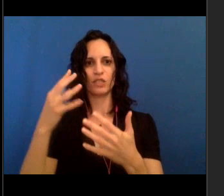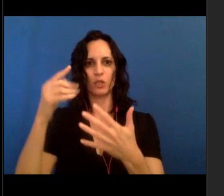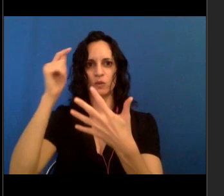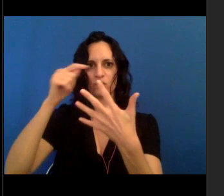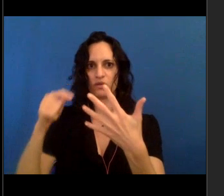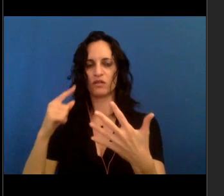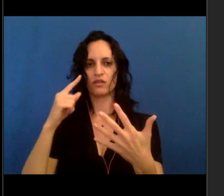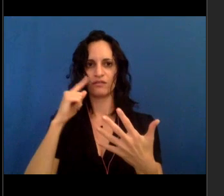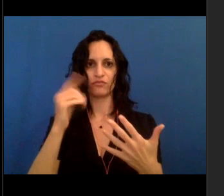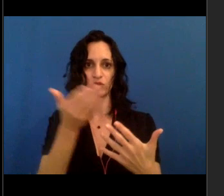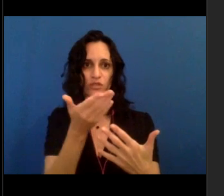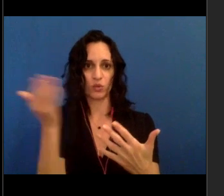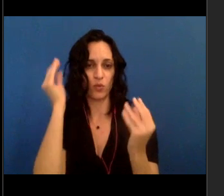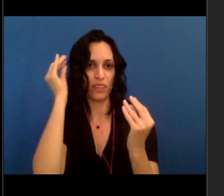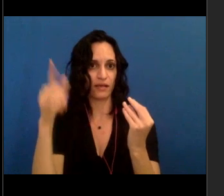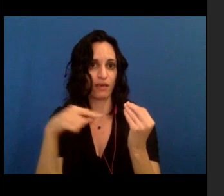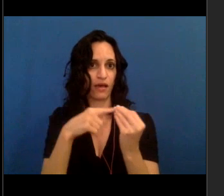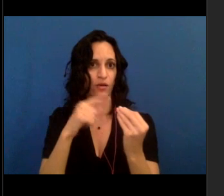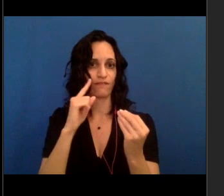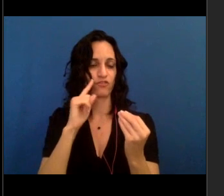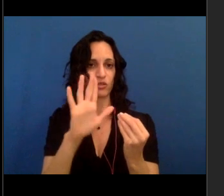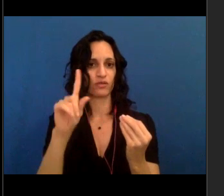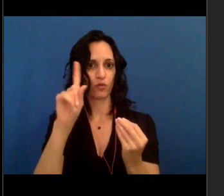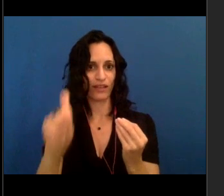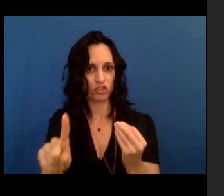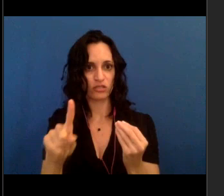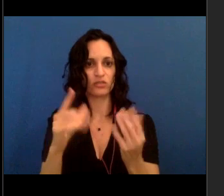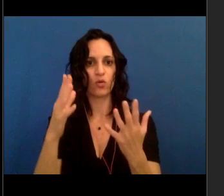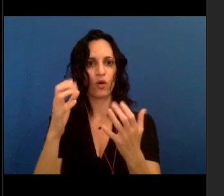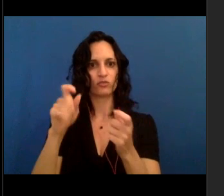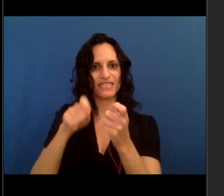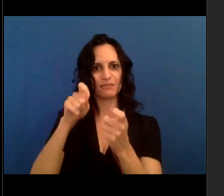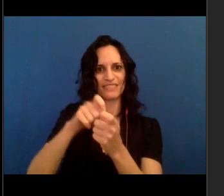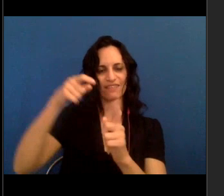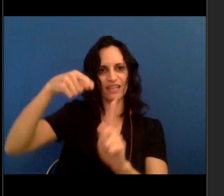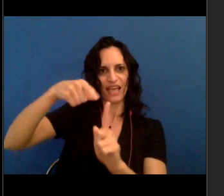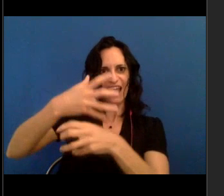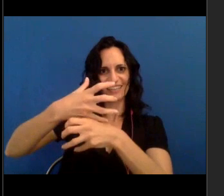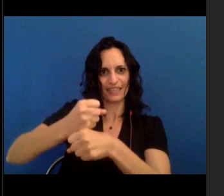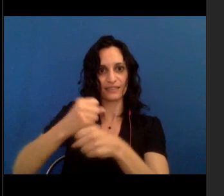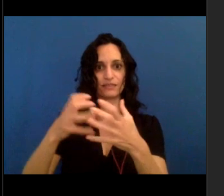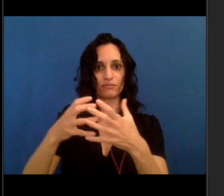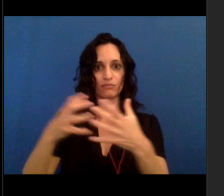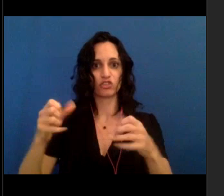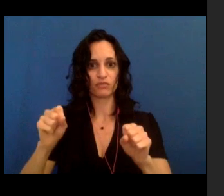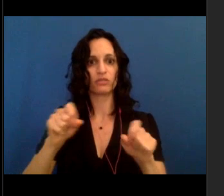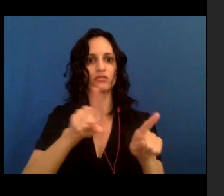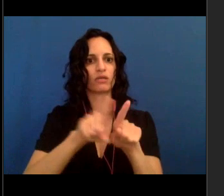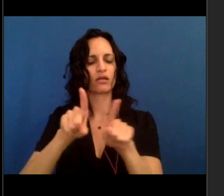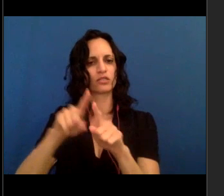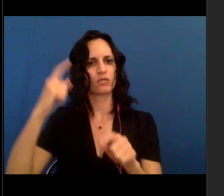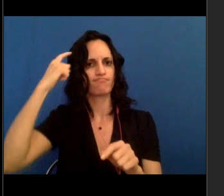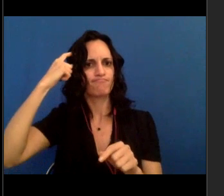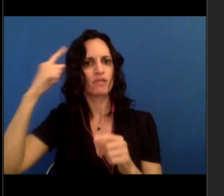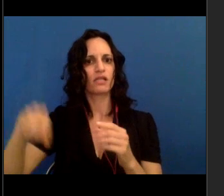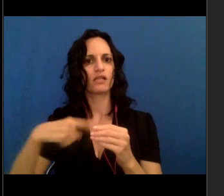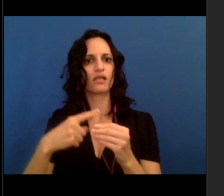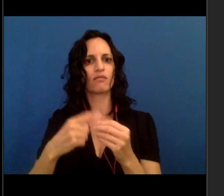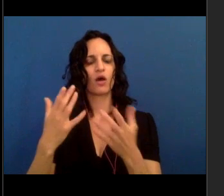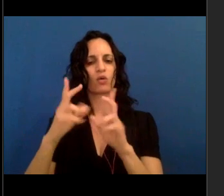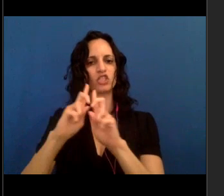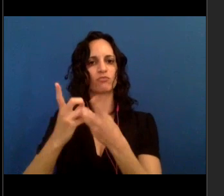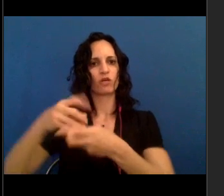your questions, to please be as specific and concise as possible, but also cognizant of what might be department internal